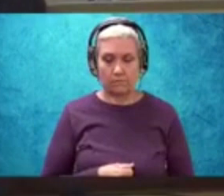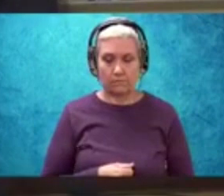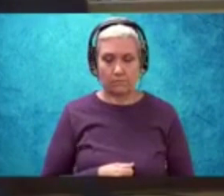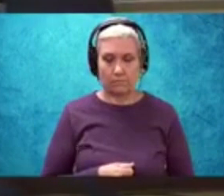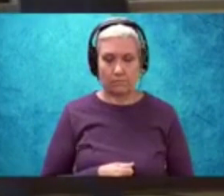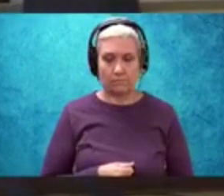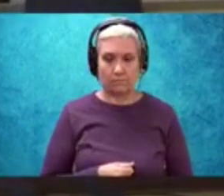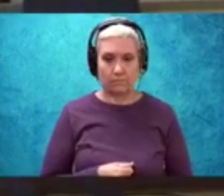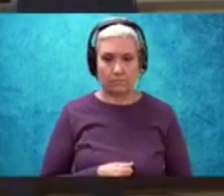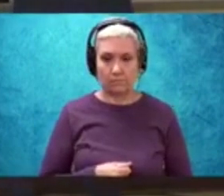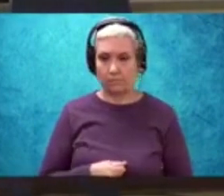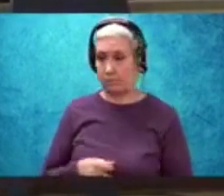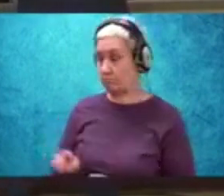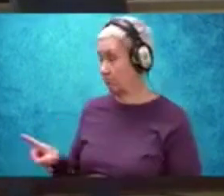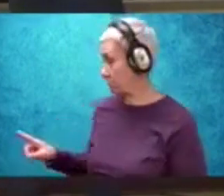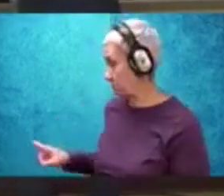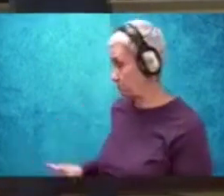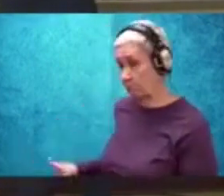bottom expression,